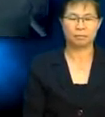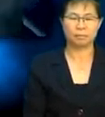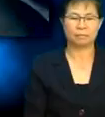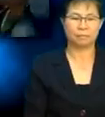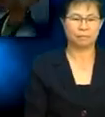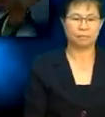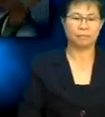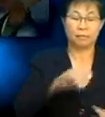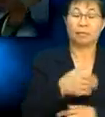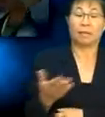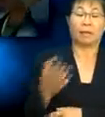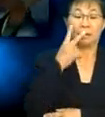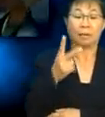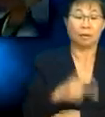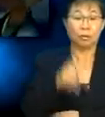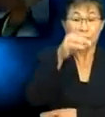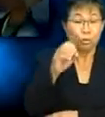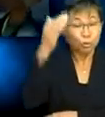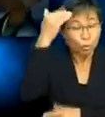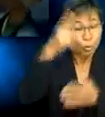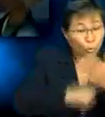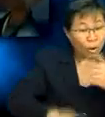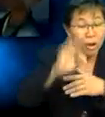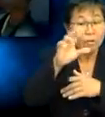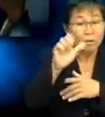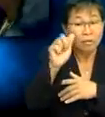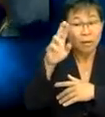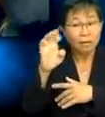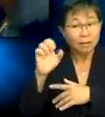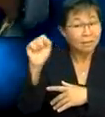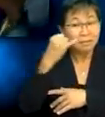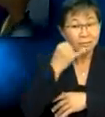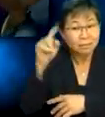Huh, there. Do you know what that is?